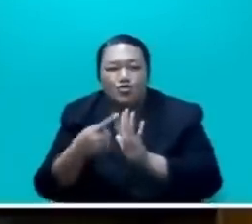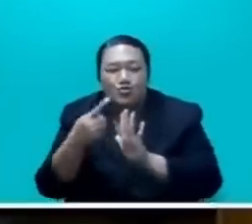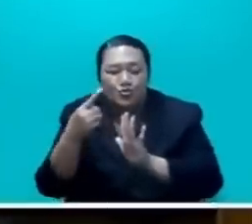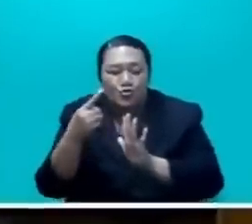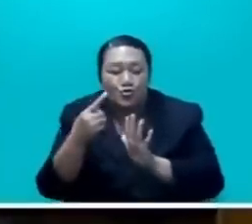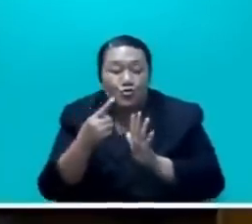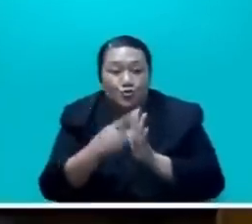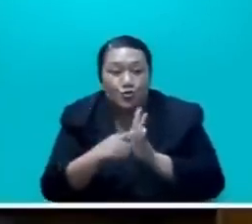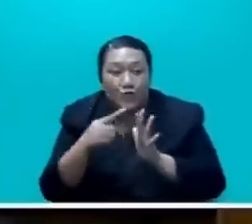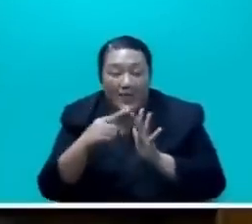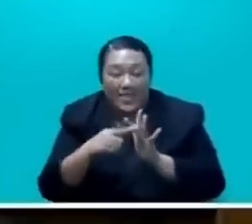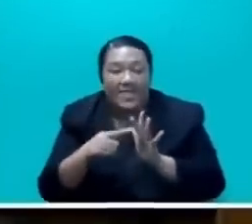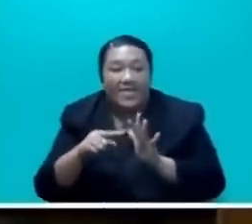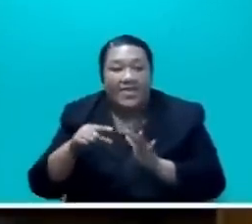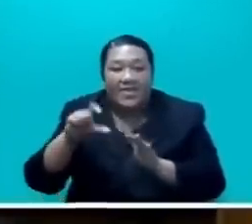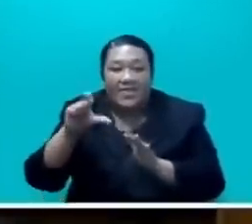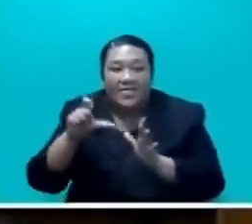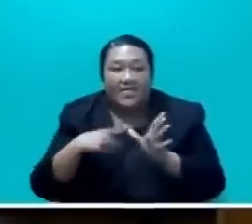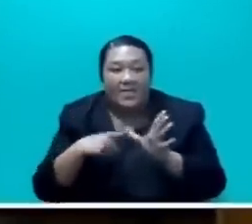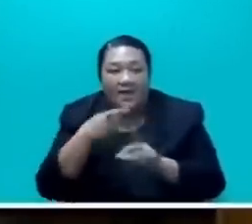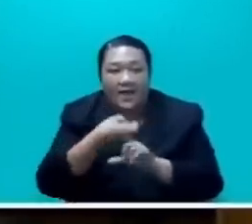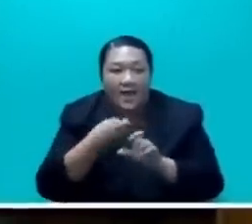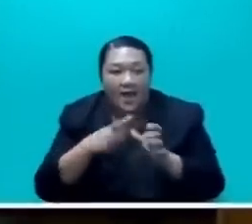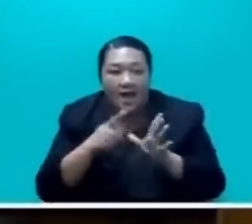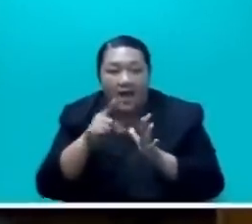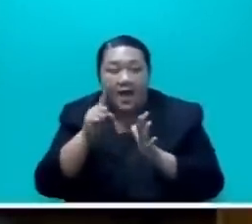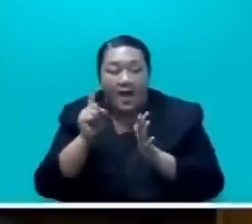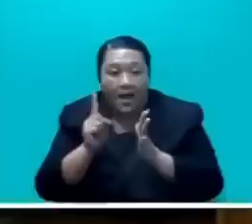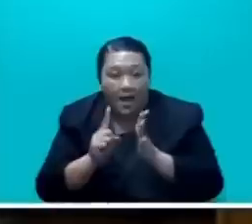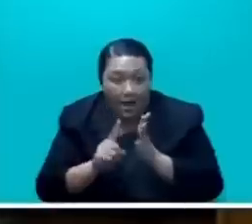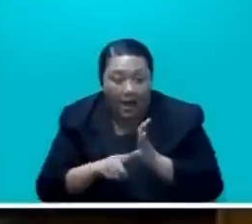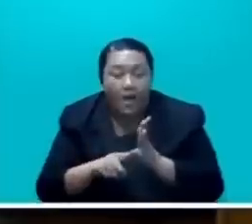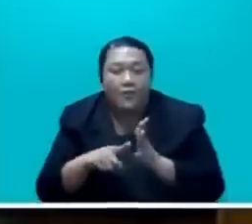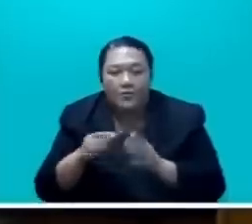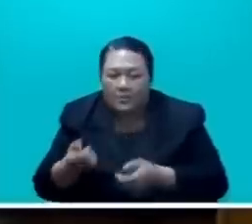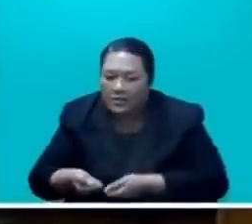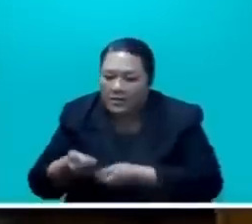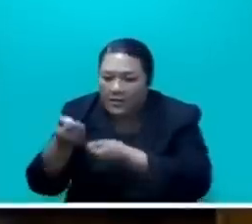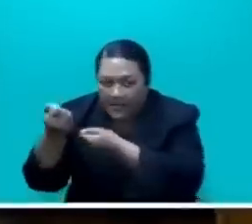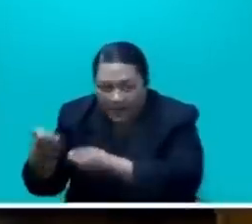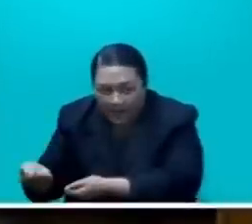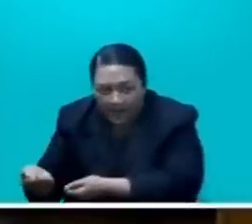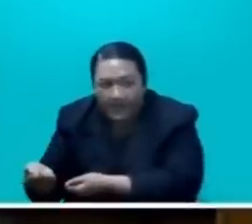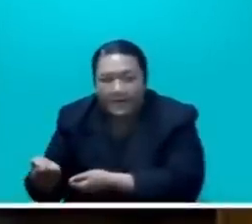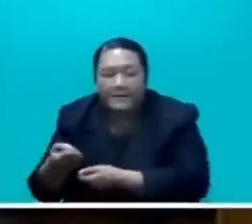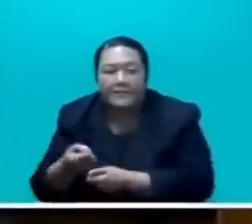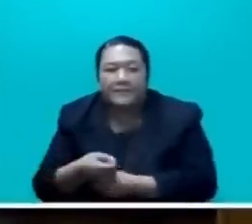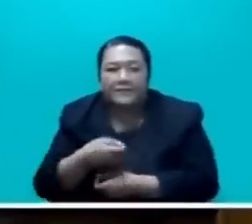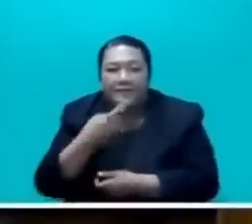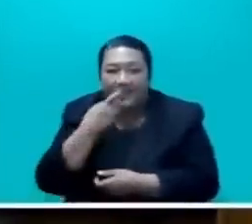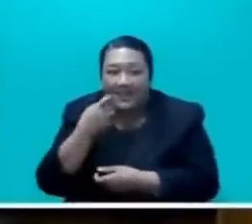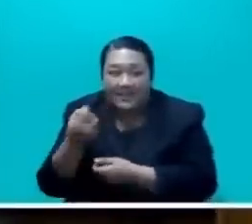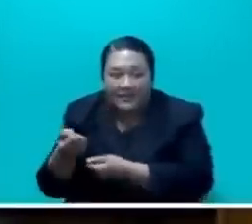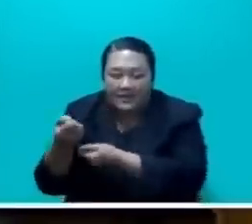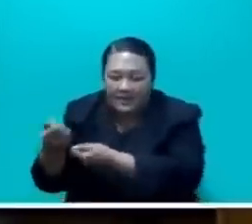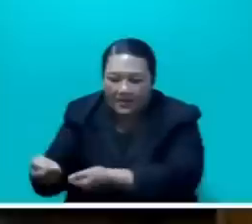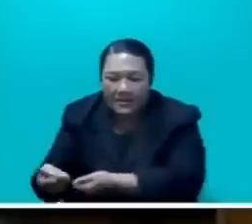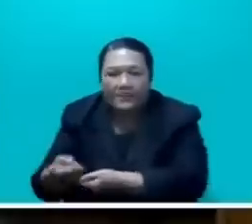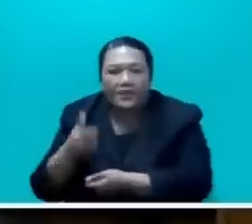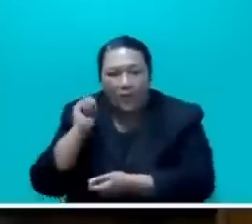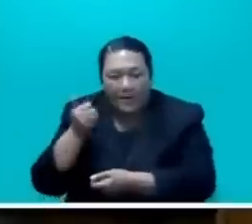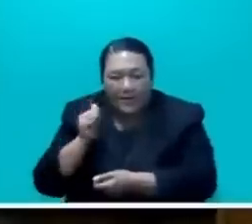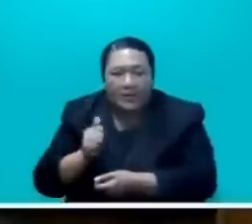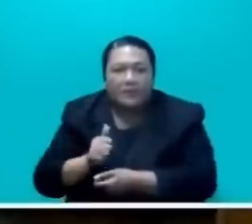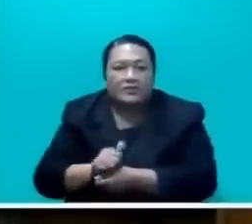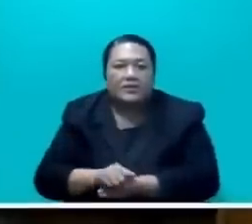had also died. So I asked Rotepeli, please, pass these on to your siblings. And then